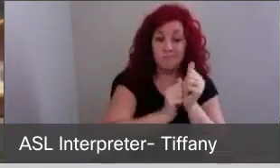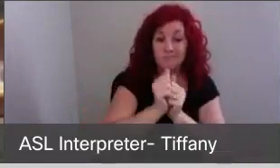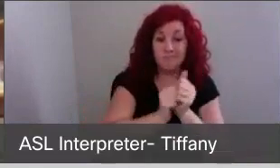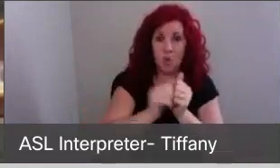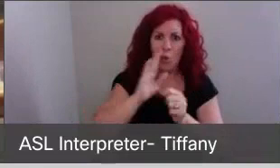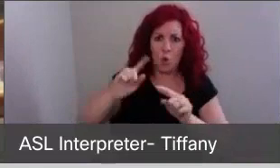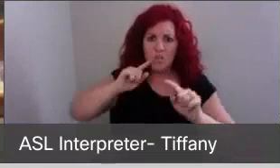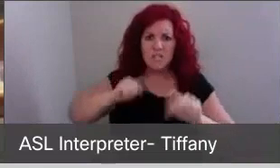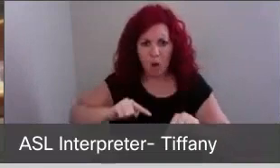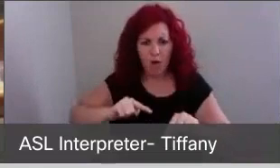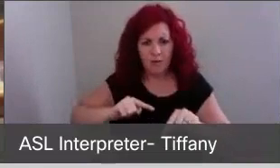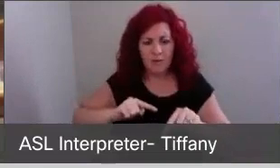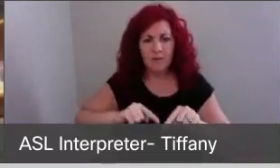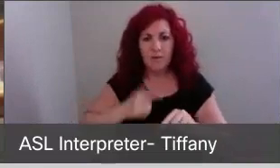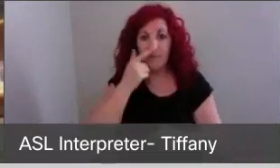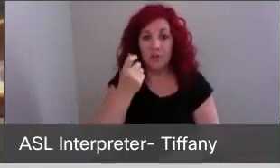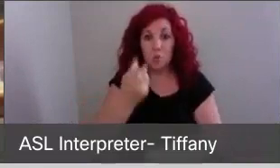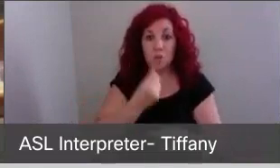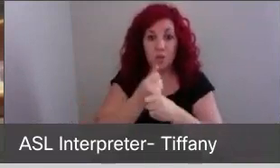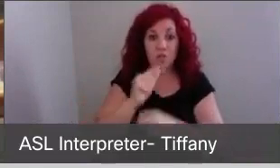face a tough re-election race in 2 years.